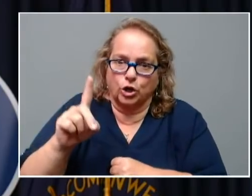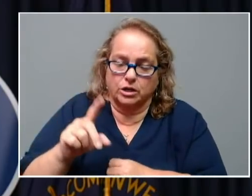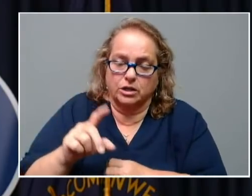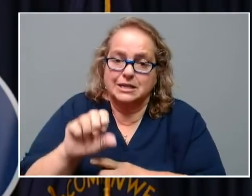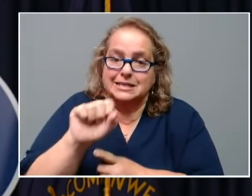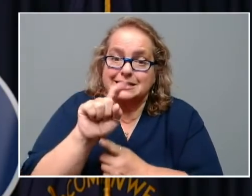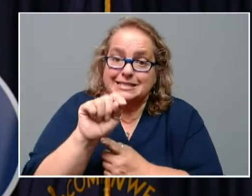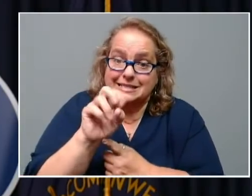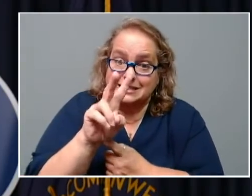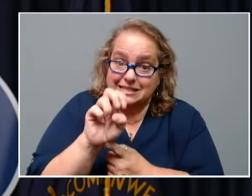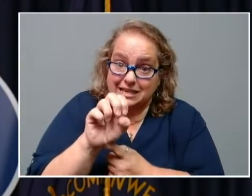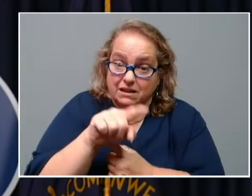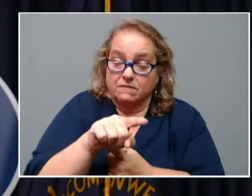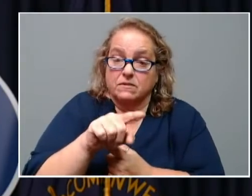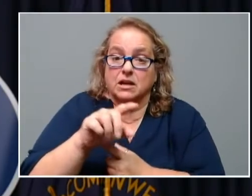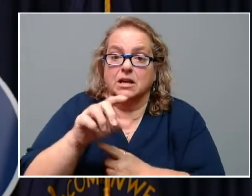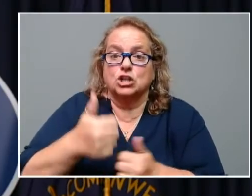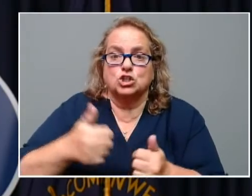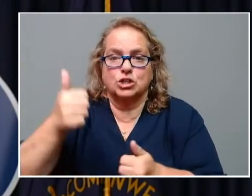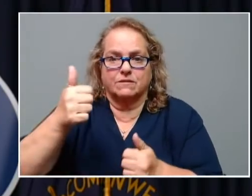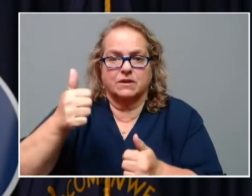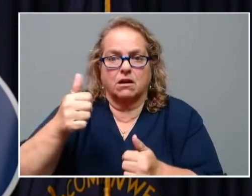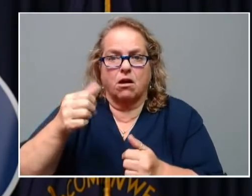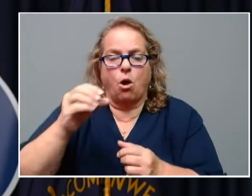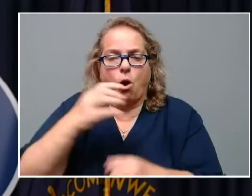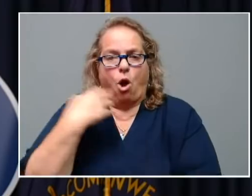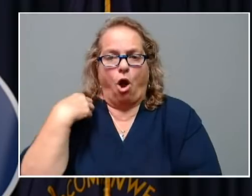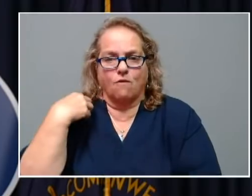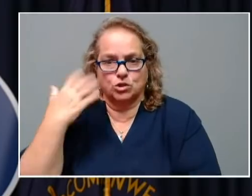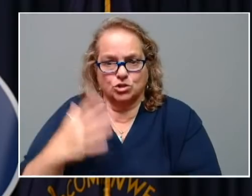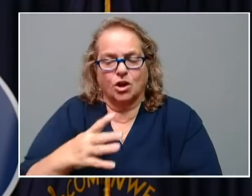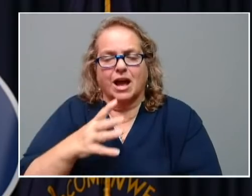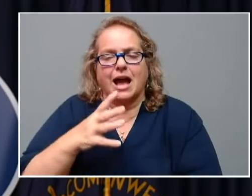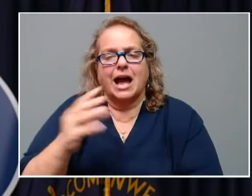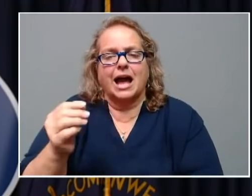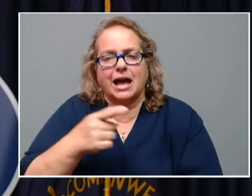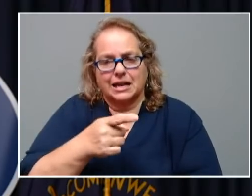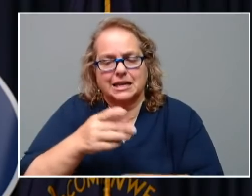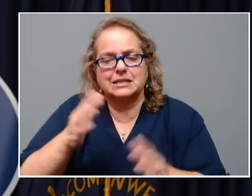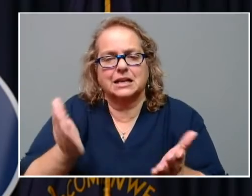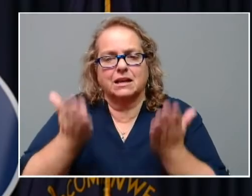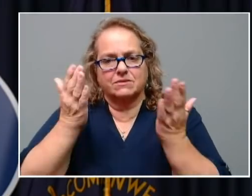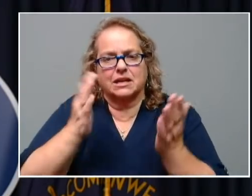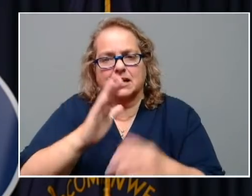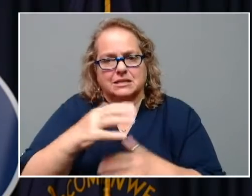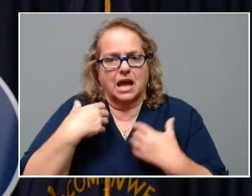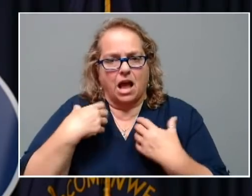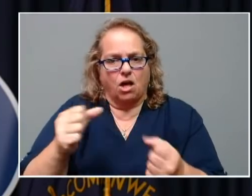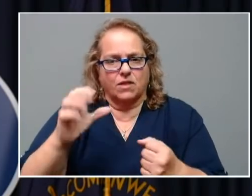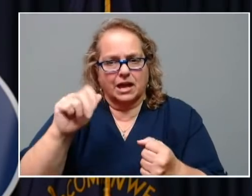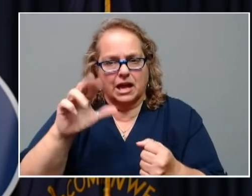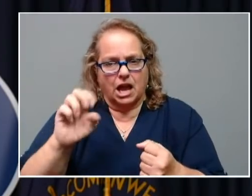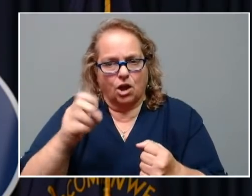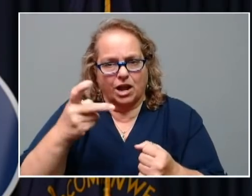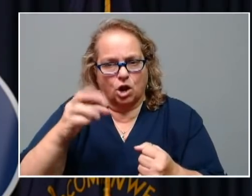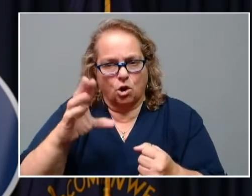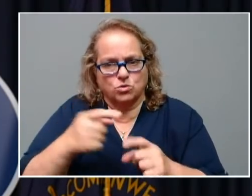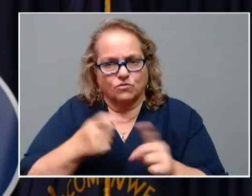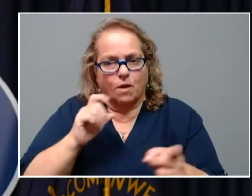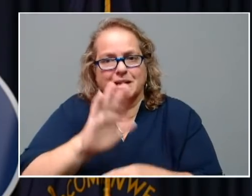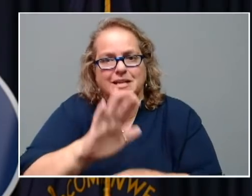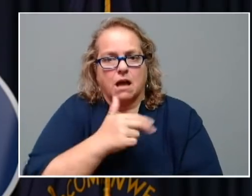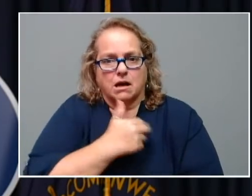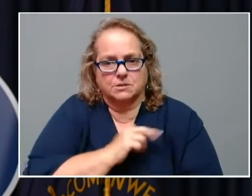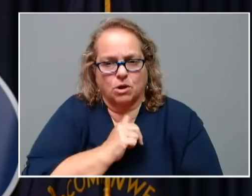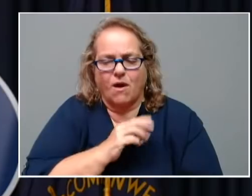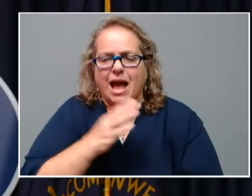with us today and for lifting up our healthcare heroes at his hospital. Let's join him. Let's lift up these healthcare heroes, and let's do the things